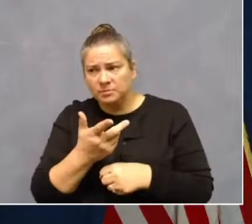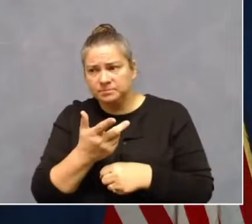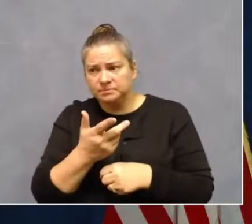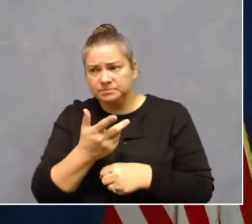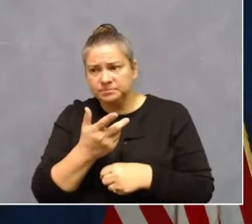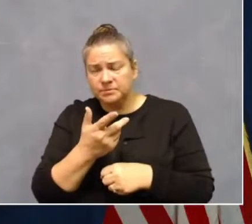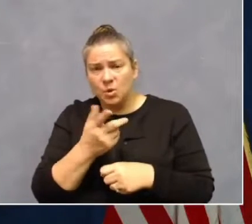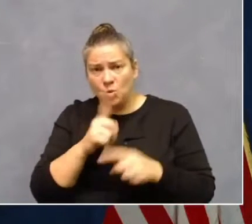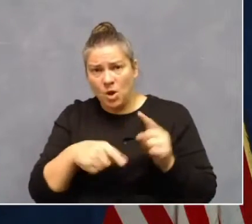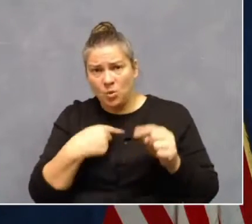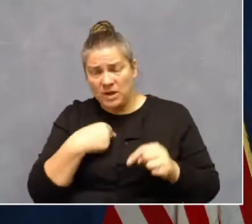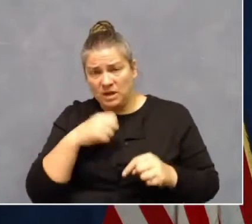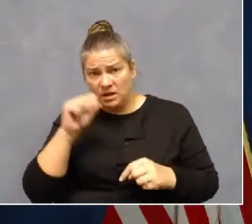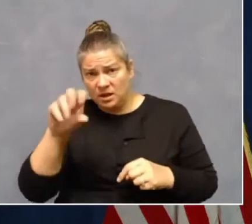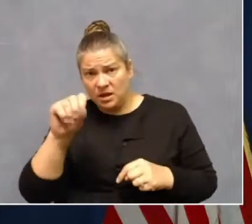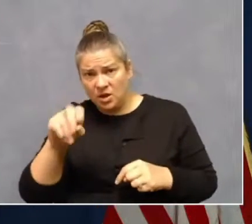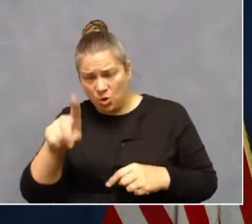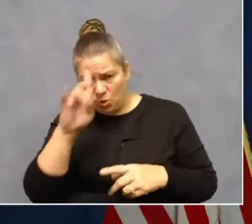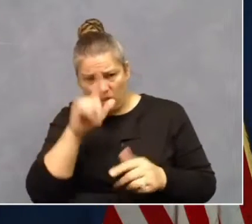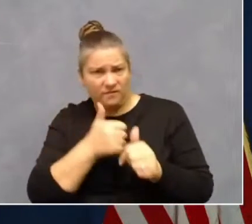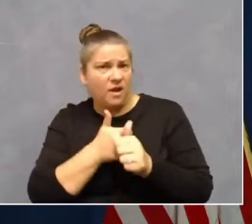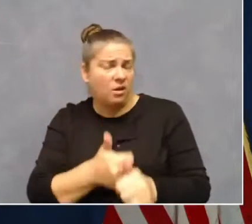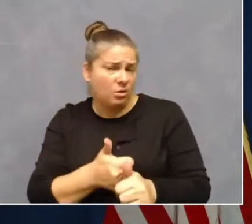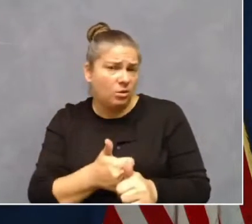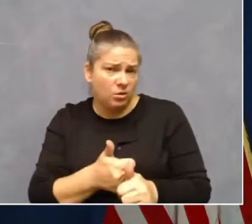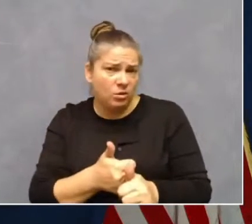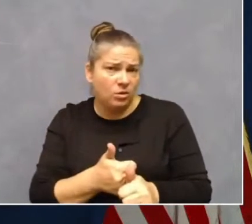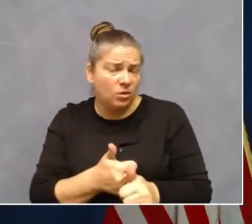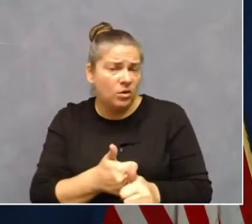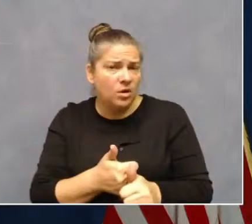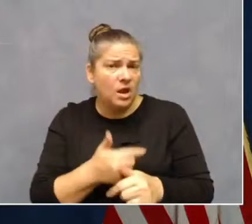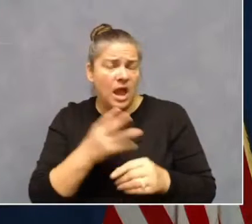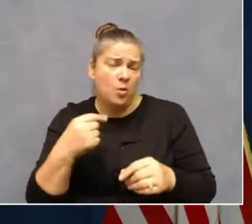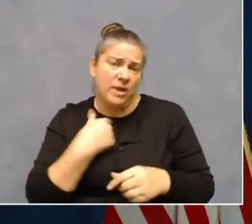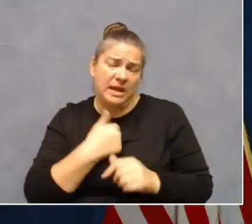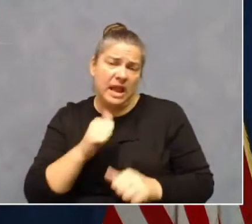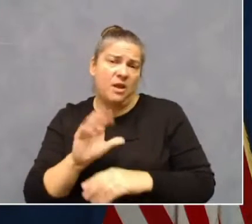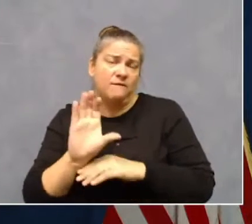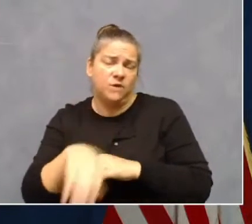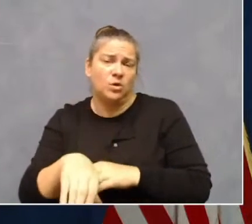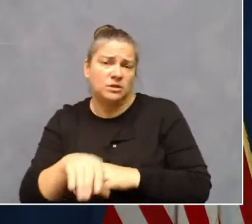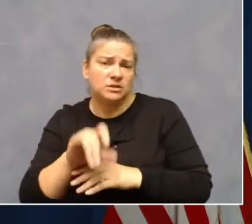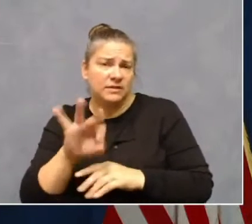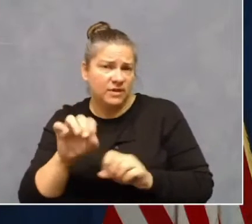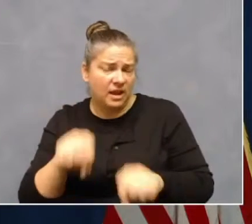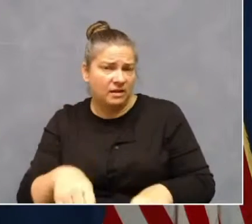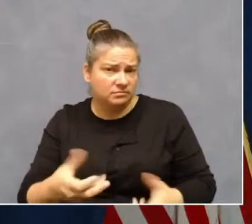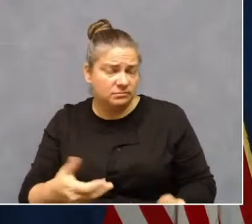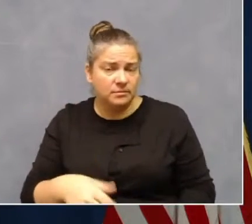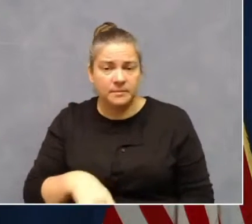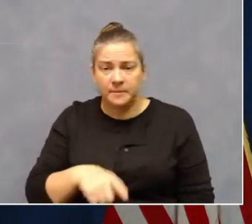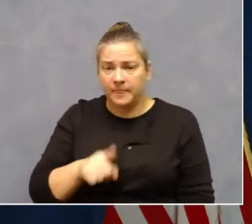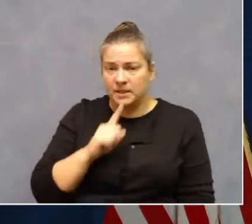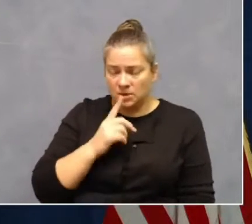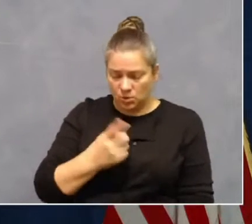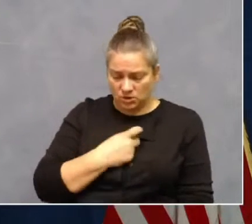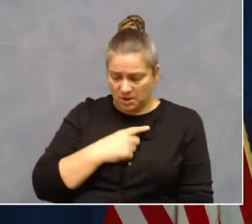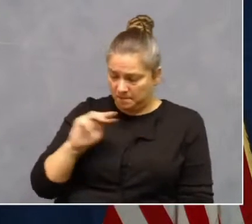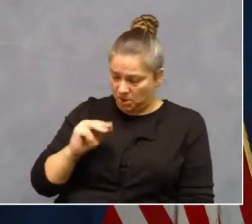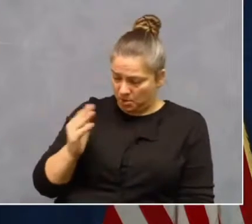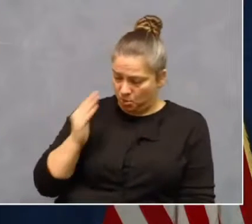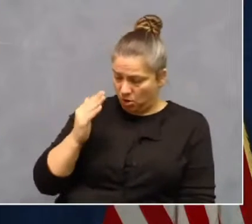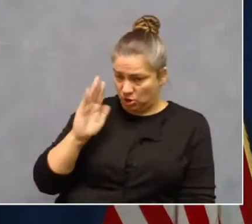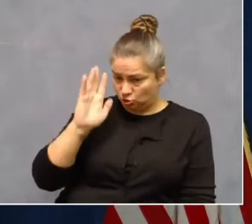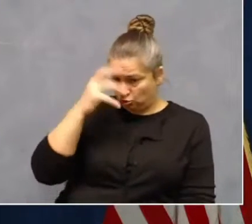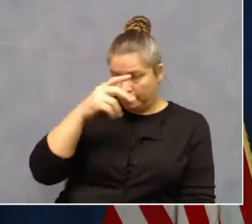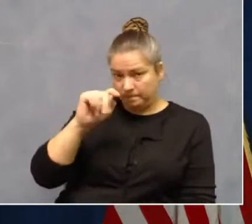followed and that we can preferably enforce it where possible. On Monday morning, President Donald Trump reasserted